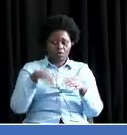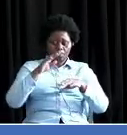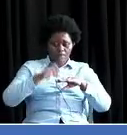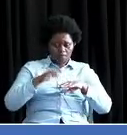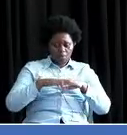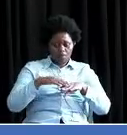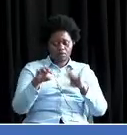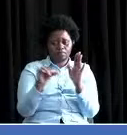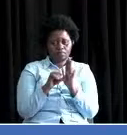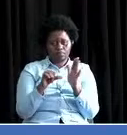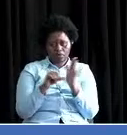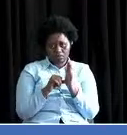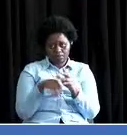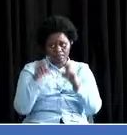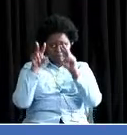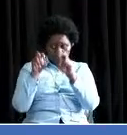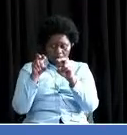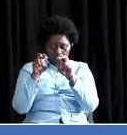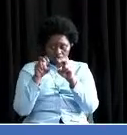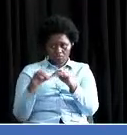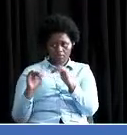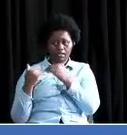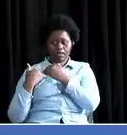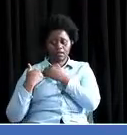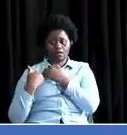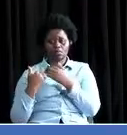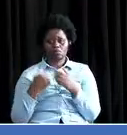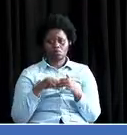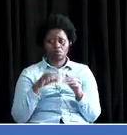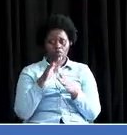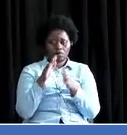more importantly, the issue of accountability.